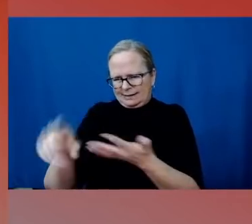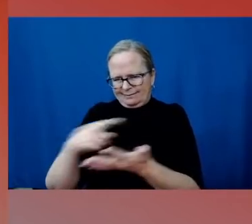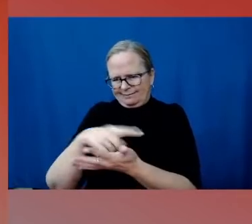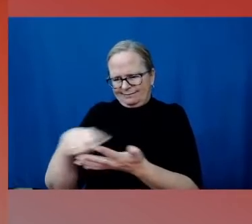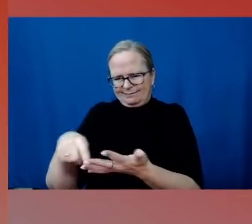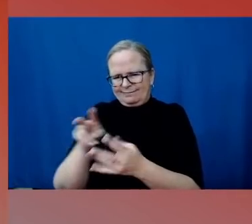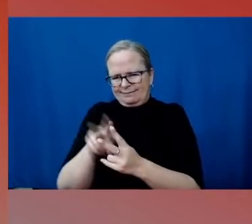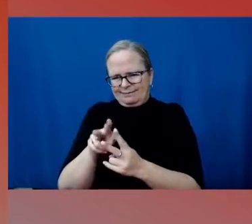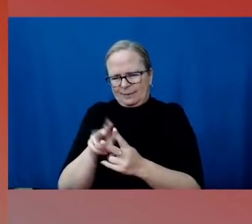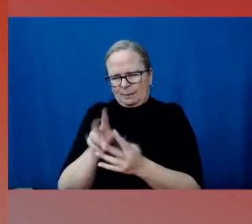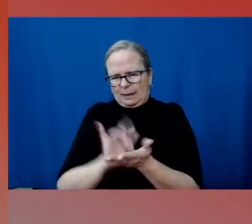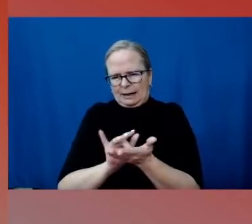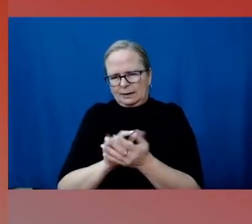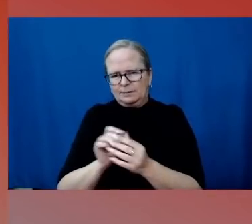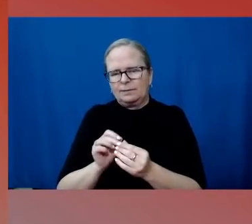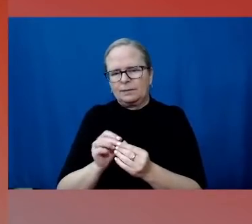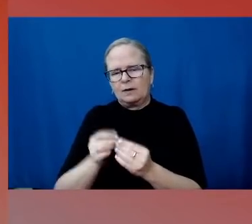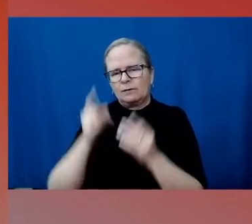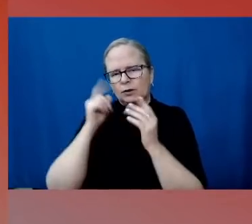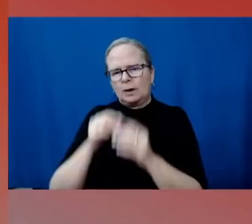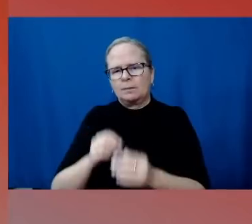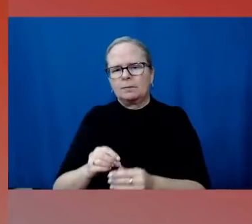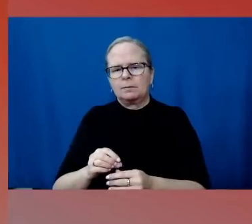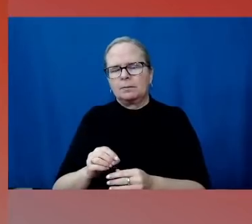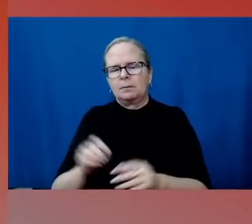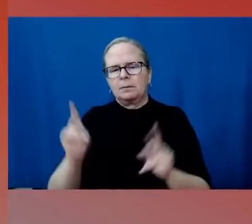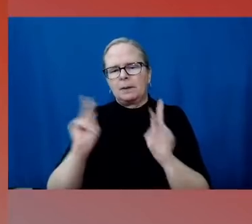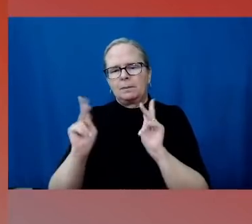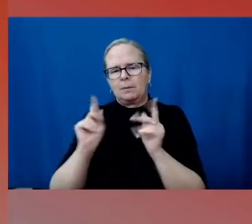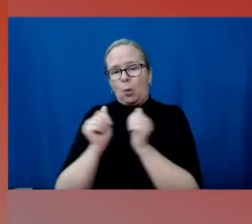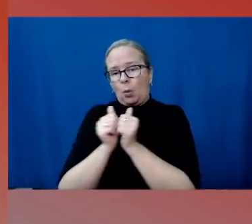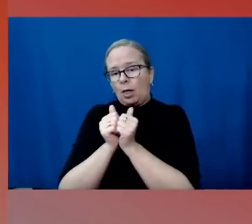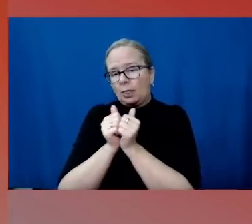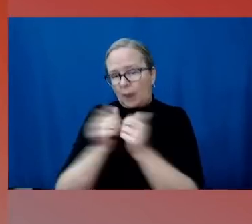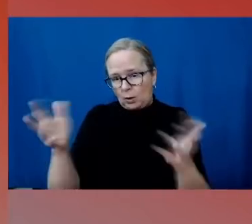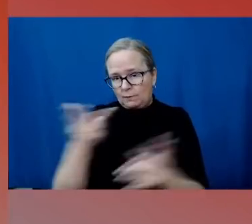that Joe was saying, mainly our non-vaccinated people,